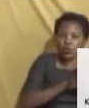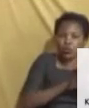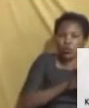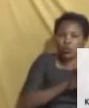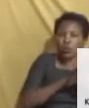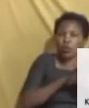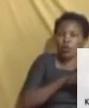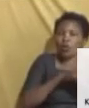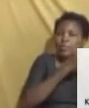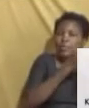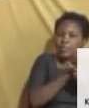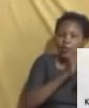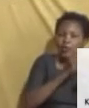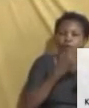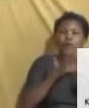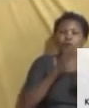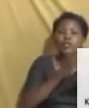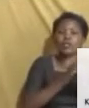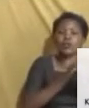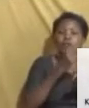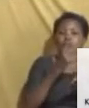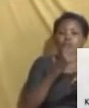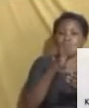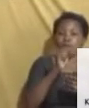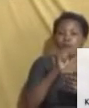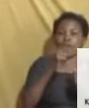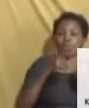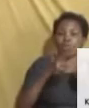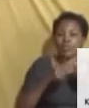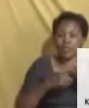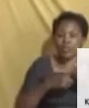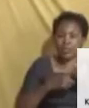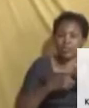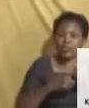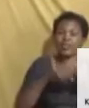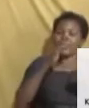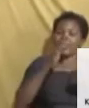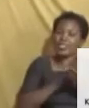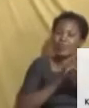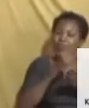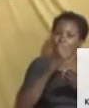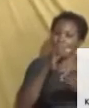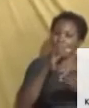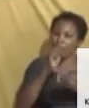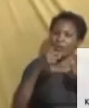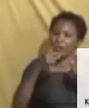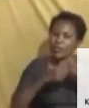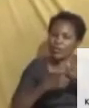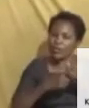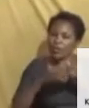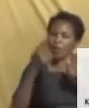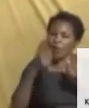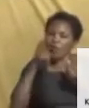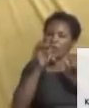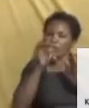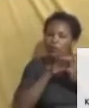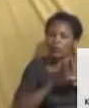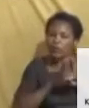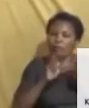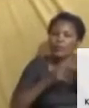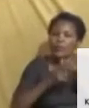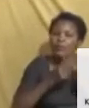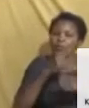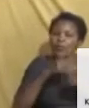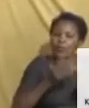for section 156. What did section 156 of the 1963 Constitution